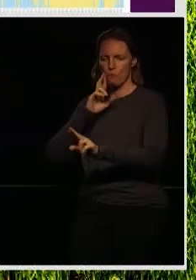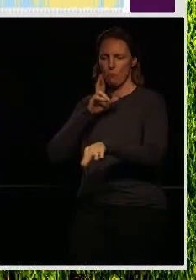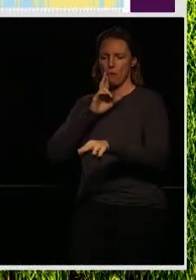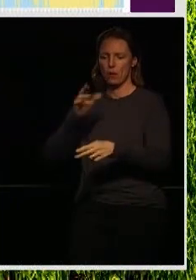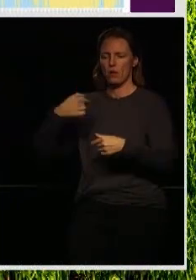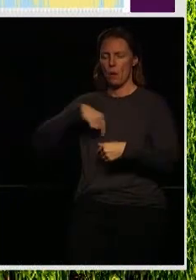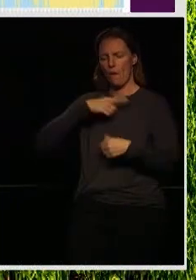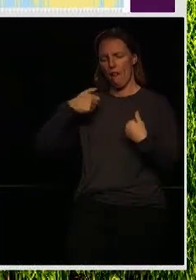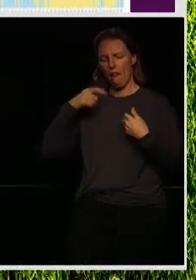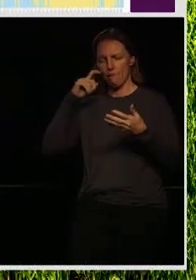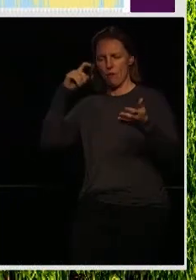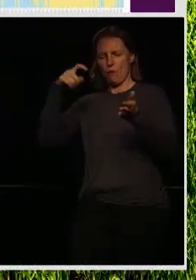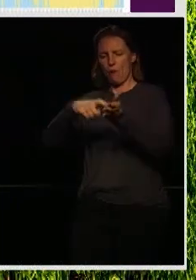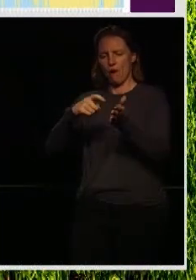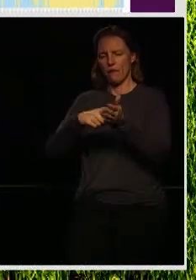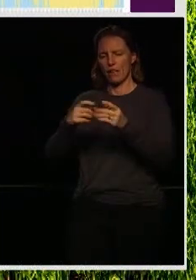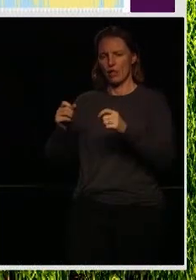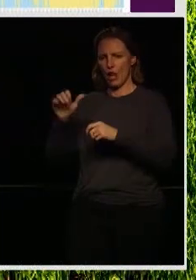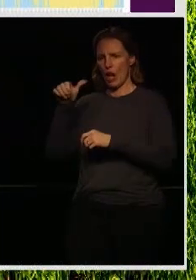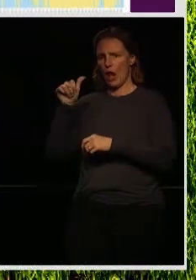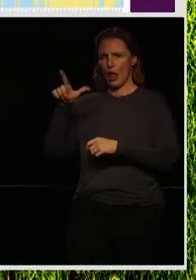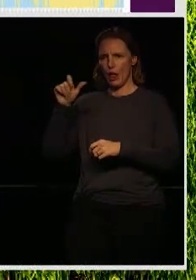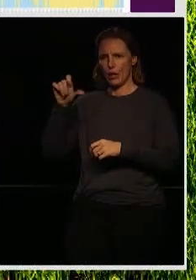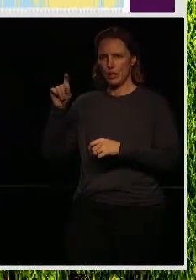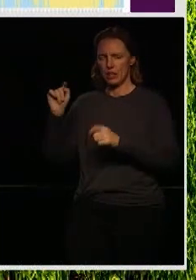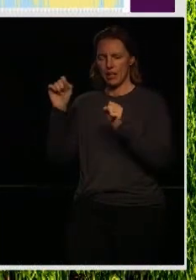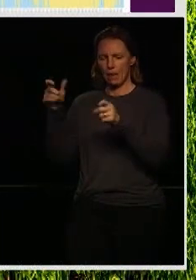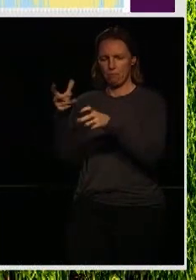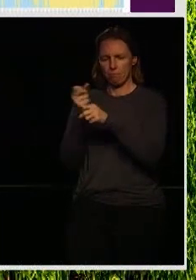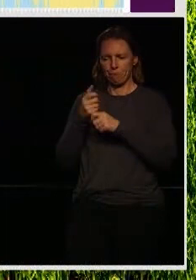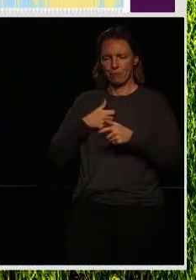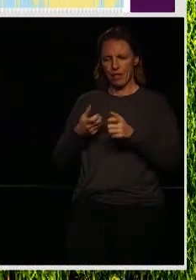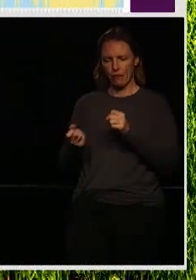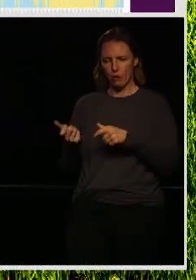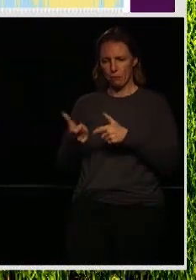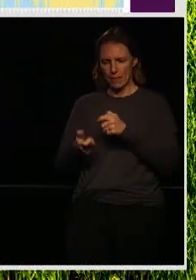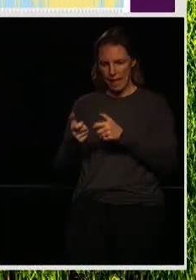We have notifications and alerts that can be received via text,